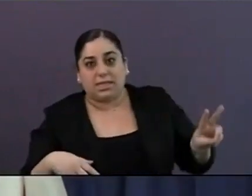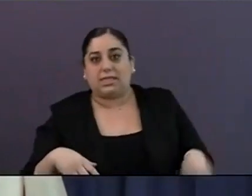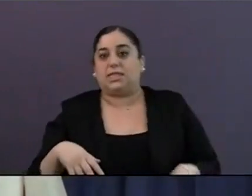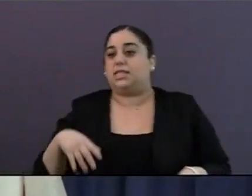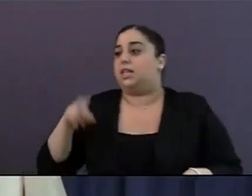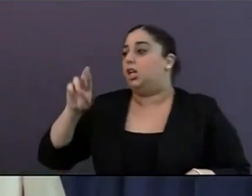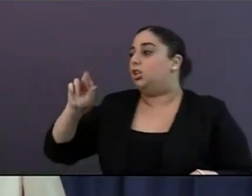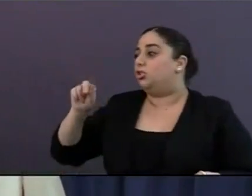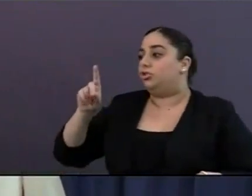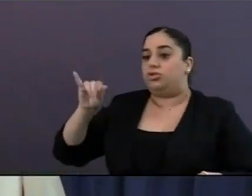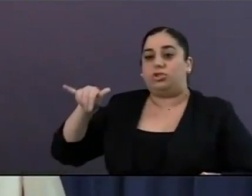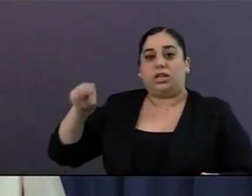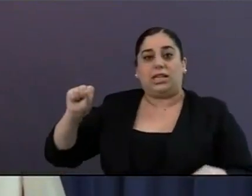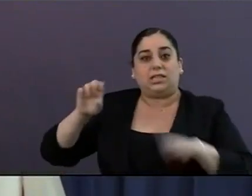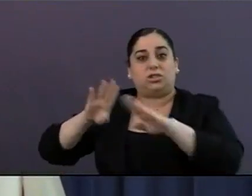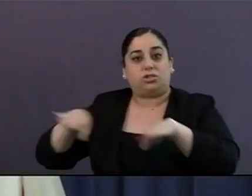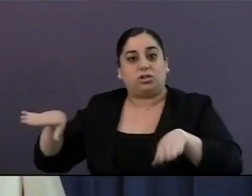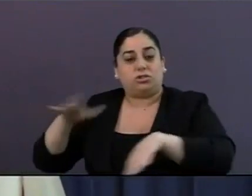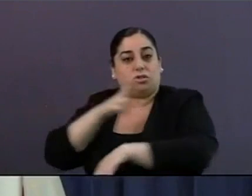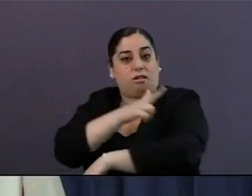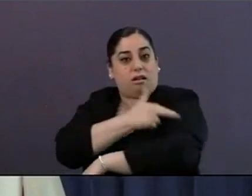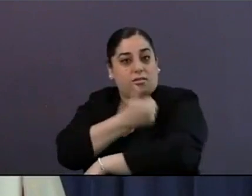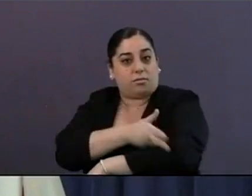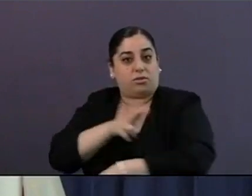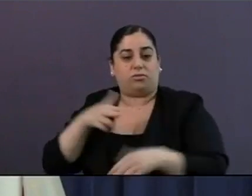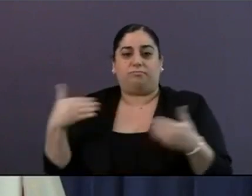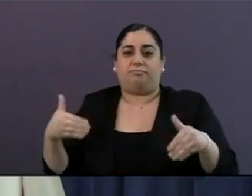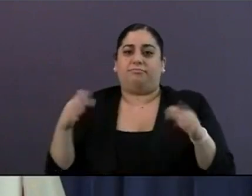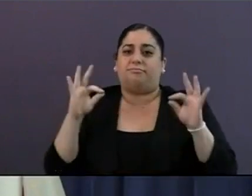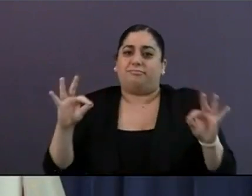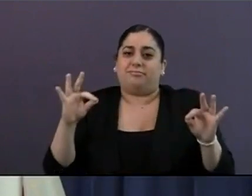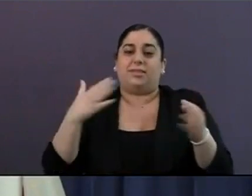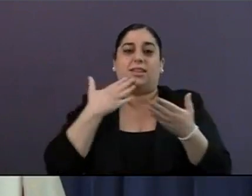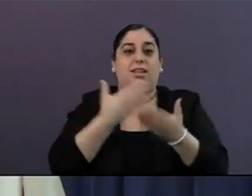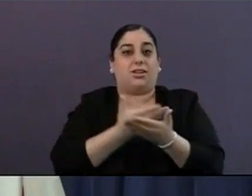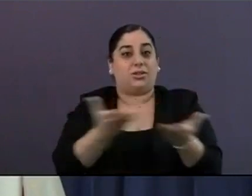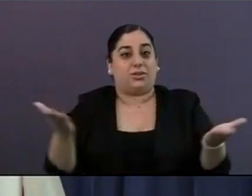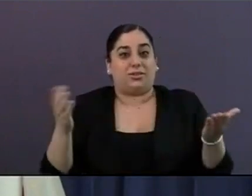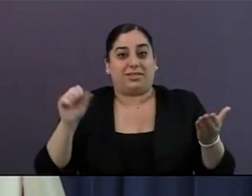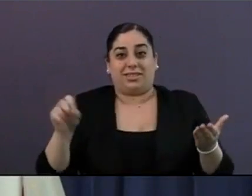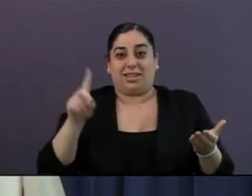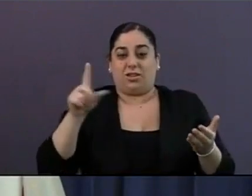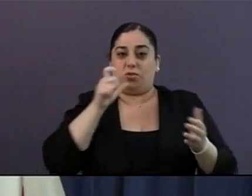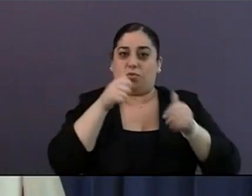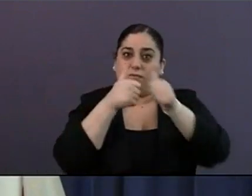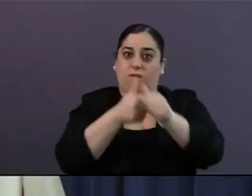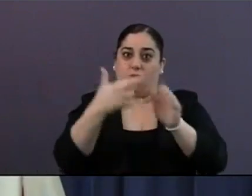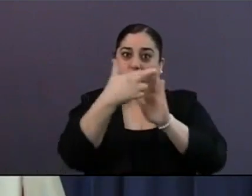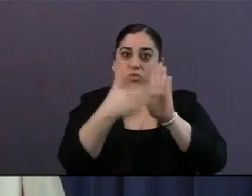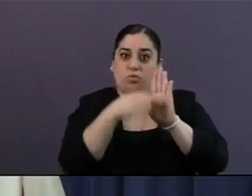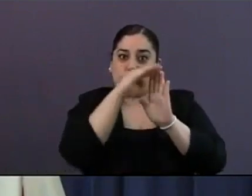great example of how important telehealth is. Thank you, San Diegans, for continuing to do the right thing, and I look forward to tomorrow's update. Thank you.